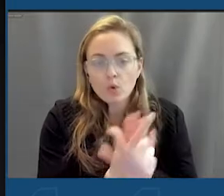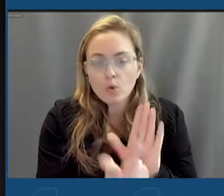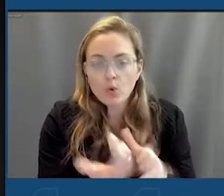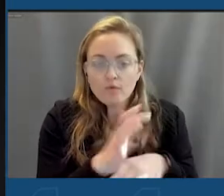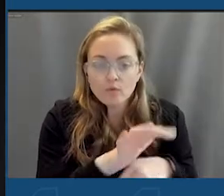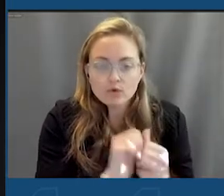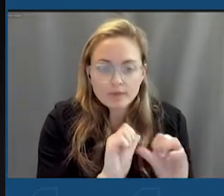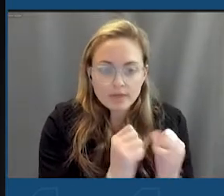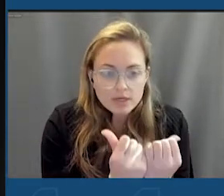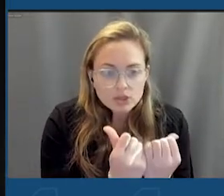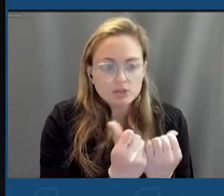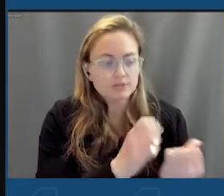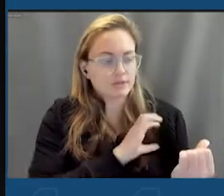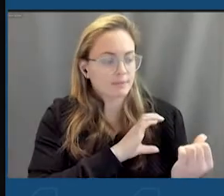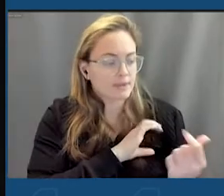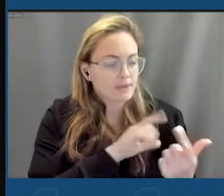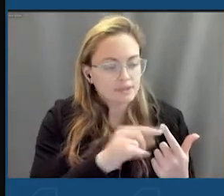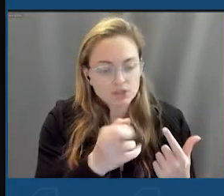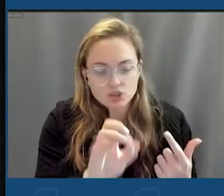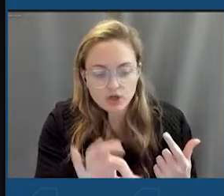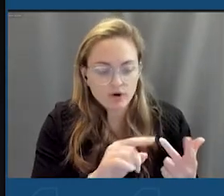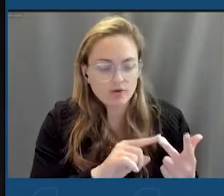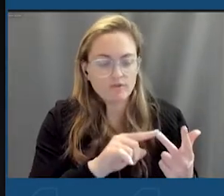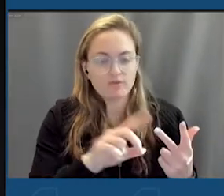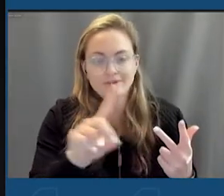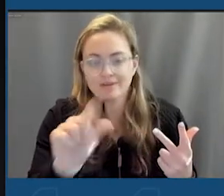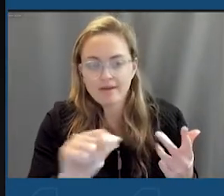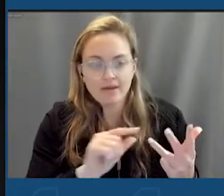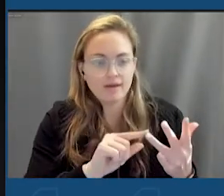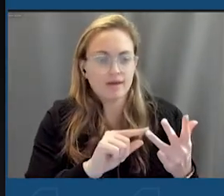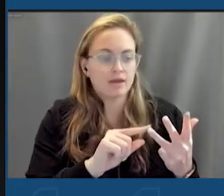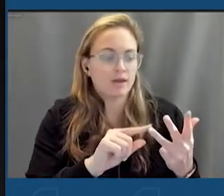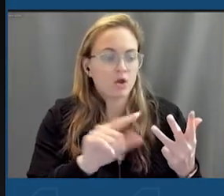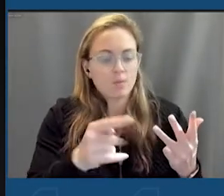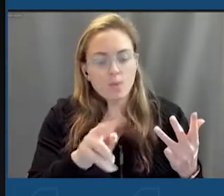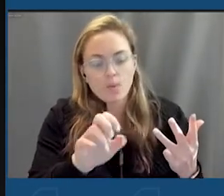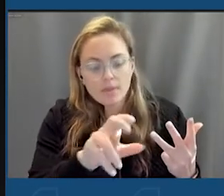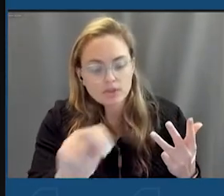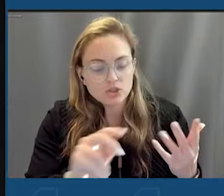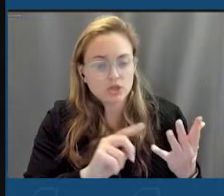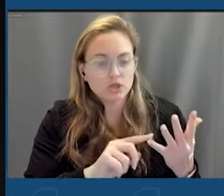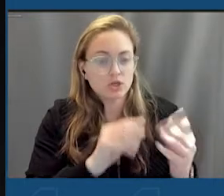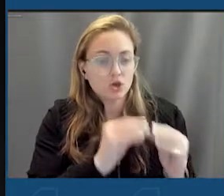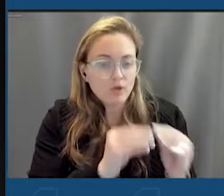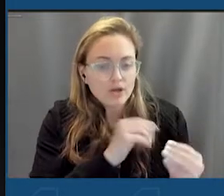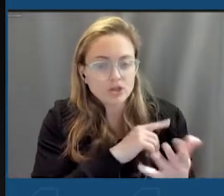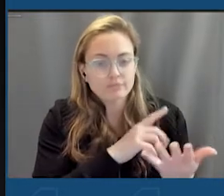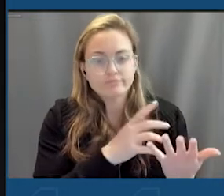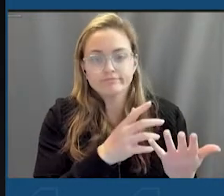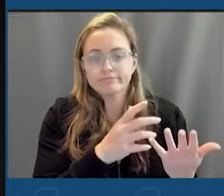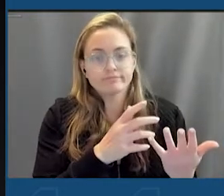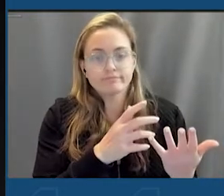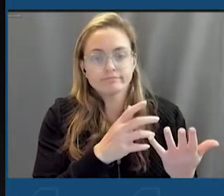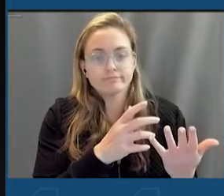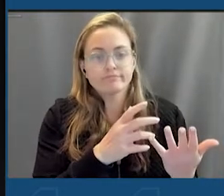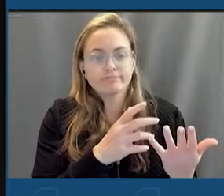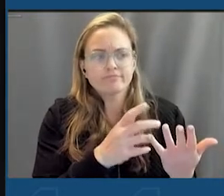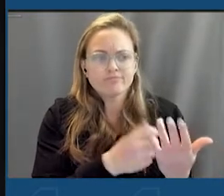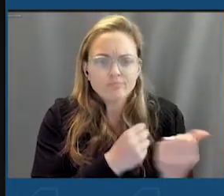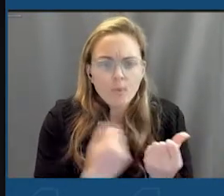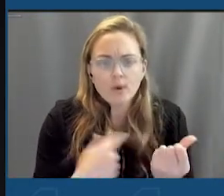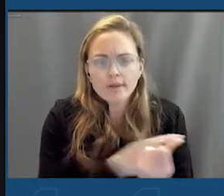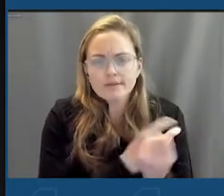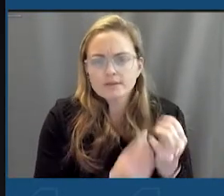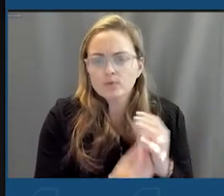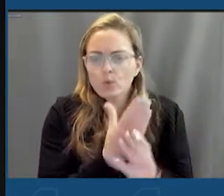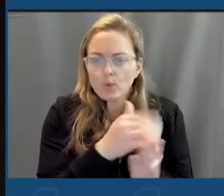departments, sheriff's departments, DAs, probation, corrections, for supporting us as we have grown this center and this mission,